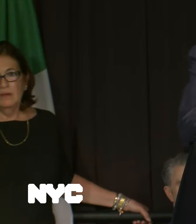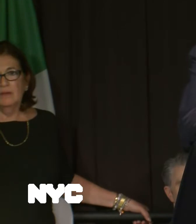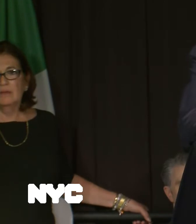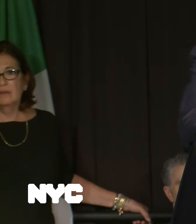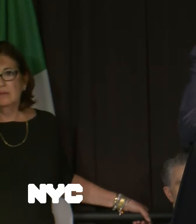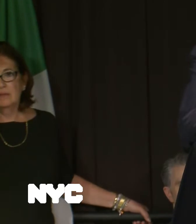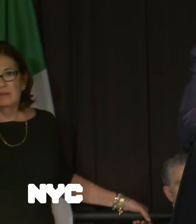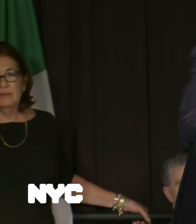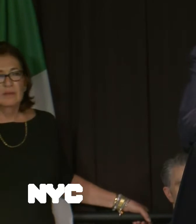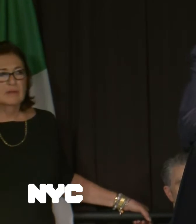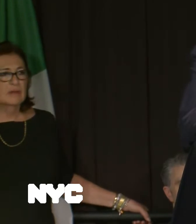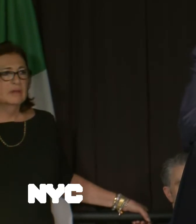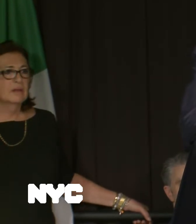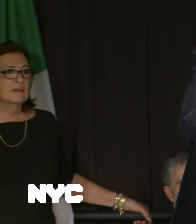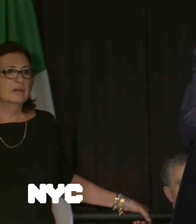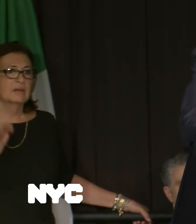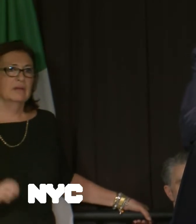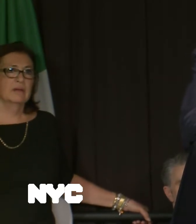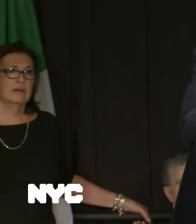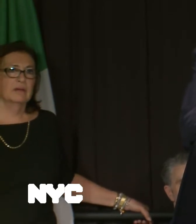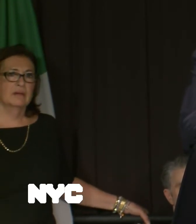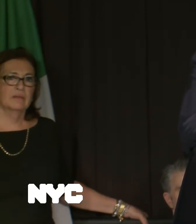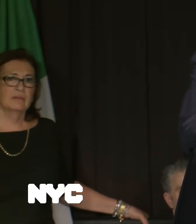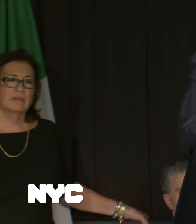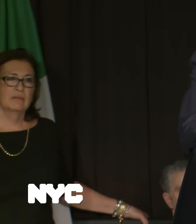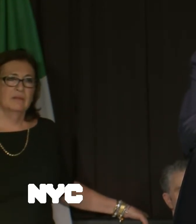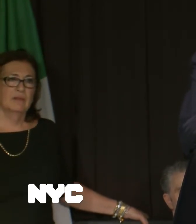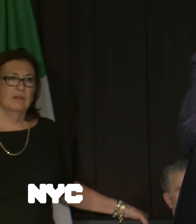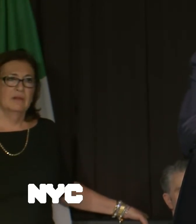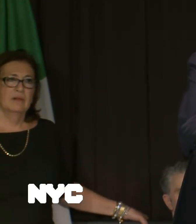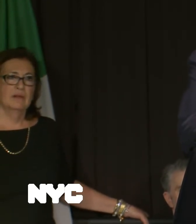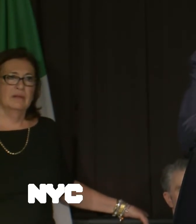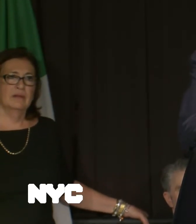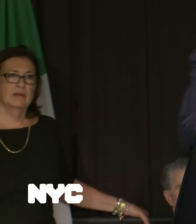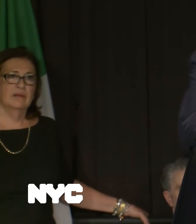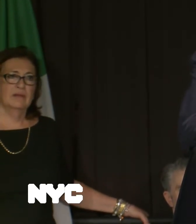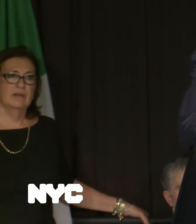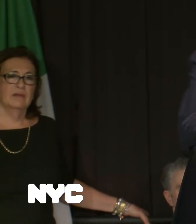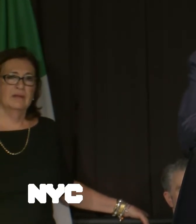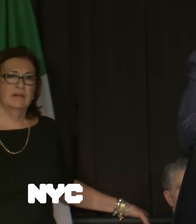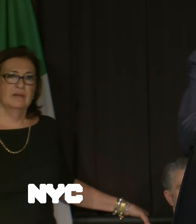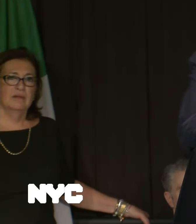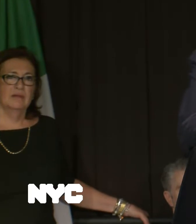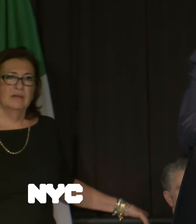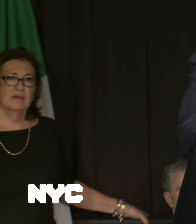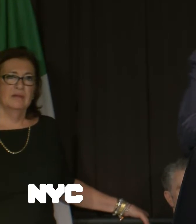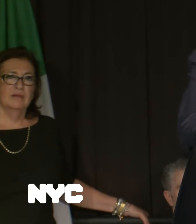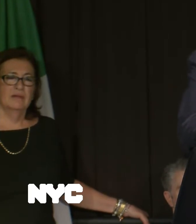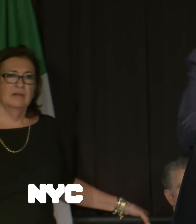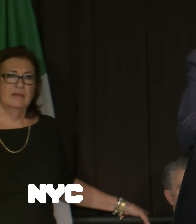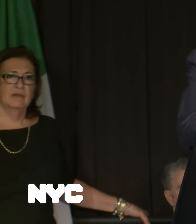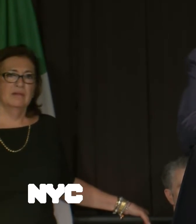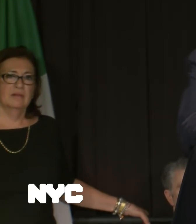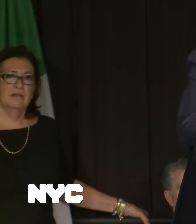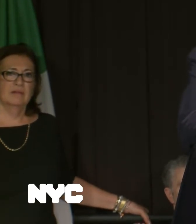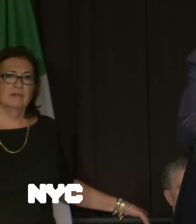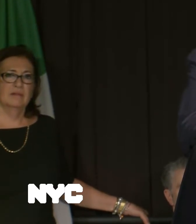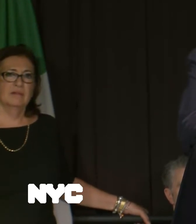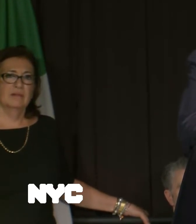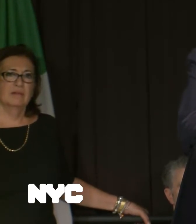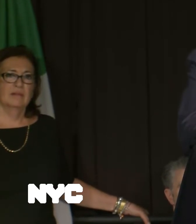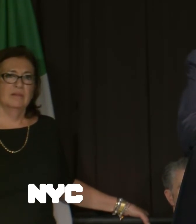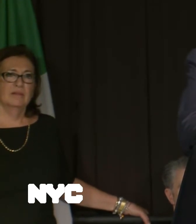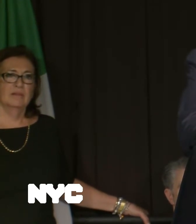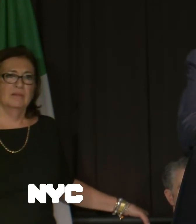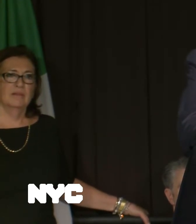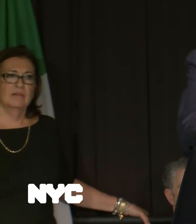My grandmother from Grassano, provincia di Matera. And we took our children when they were only in high school, we